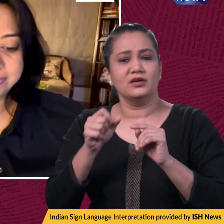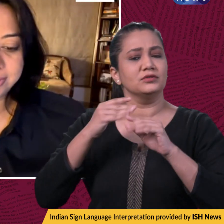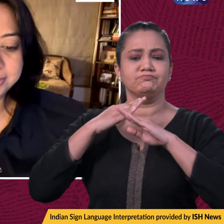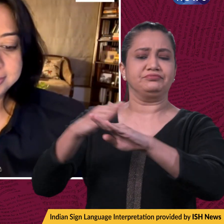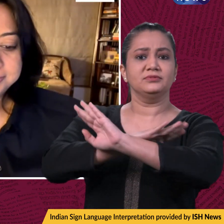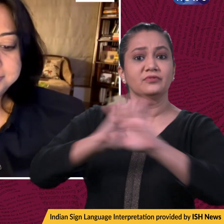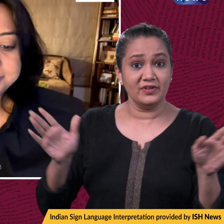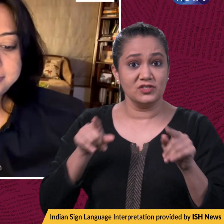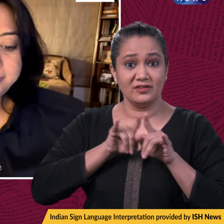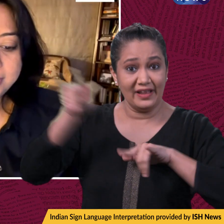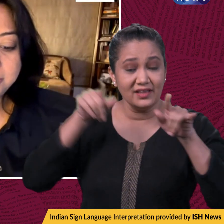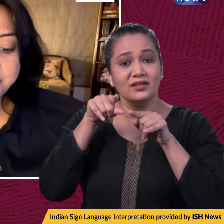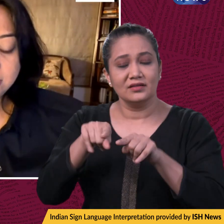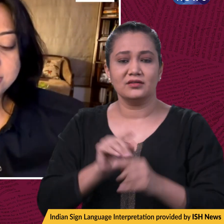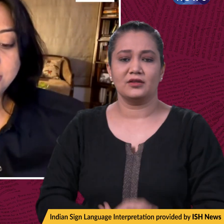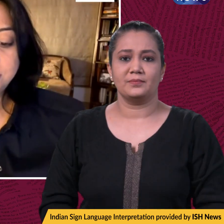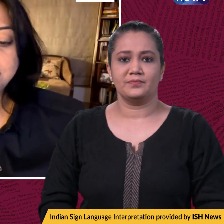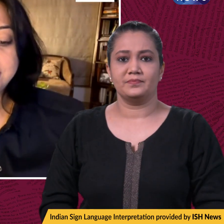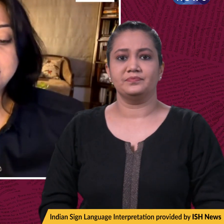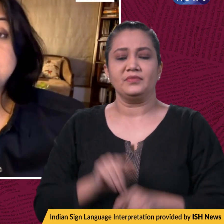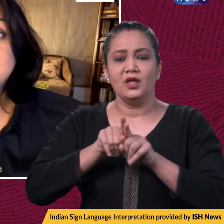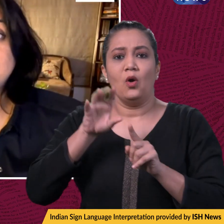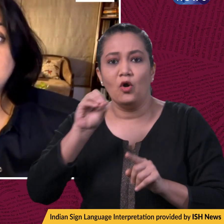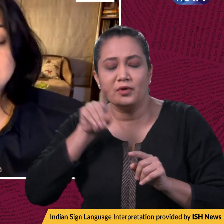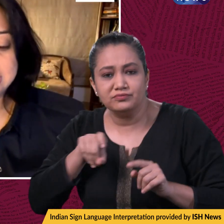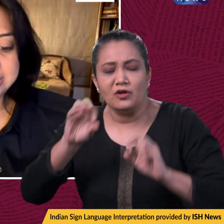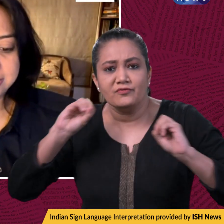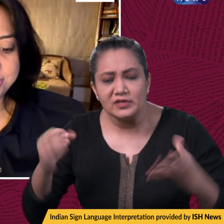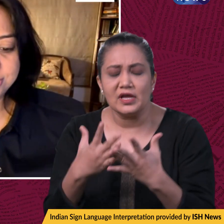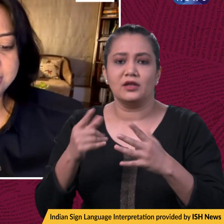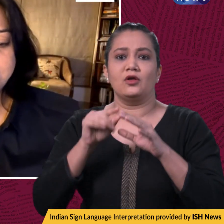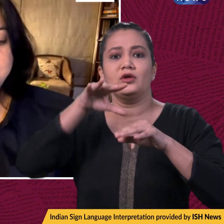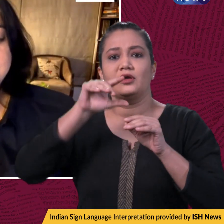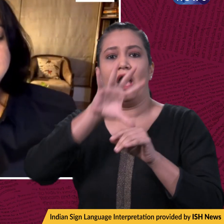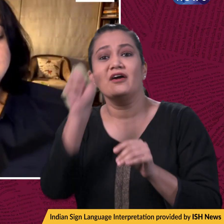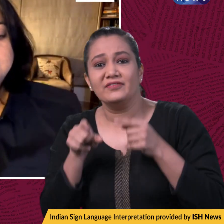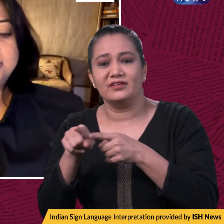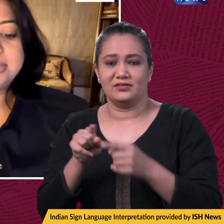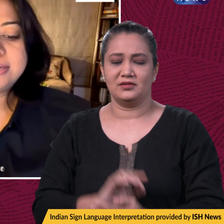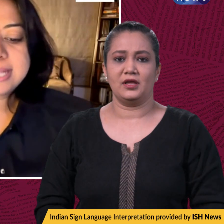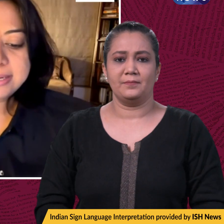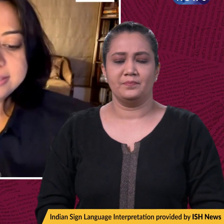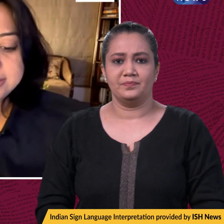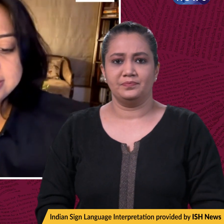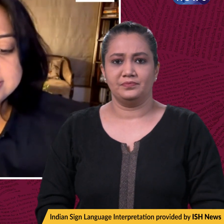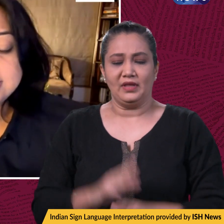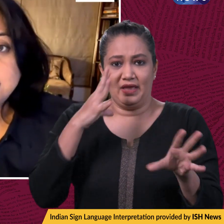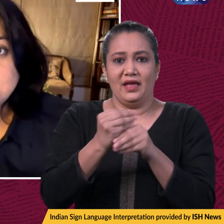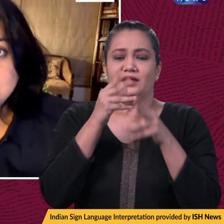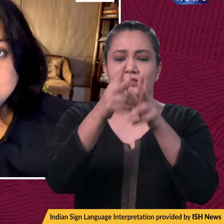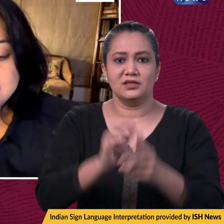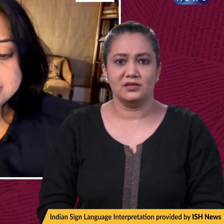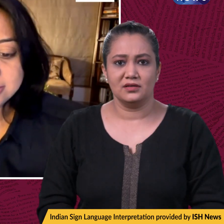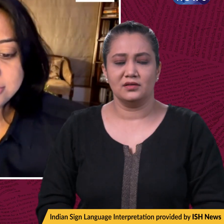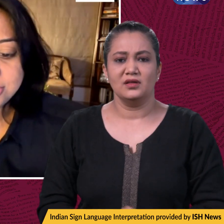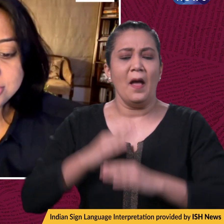nations of Africa, because the Omicron variant was first reported in that region last week. Mr. Guterres added that instead of